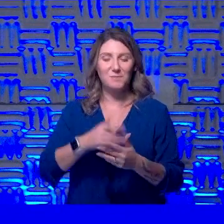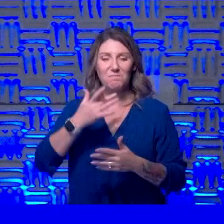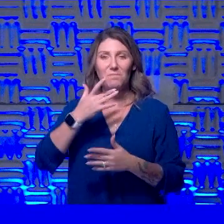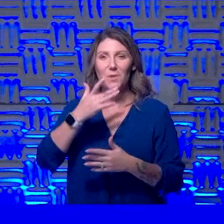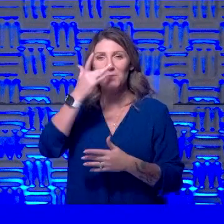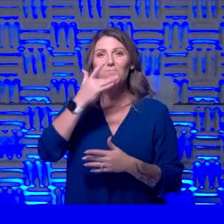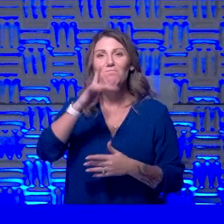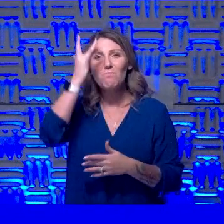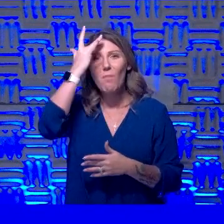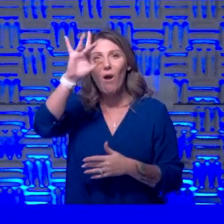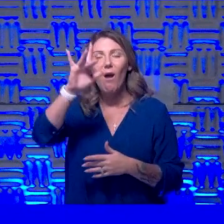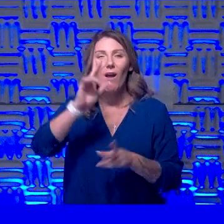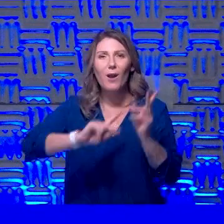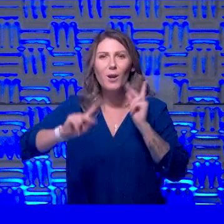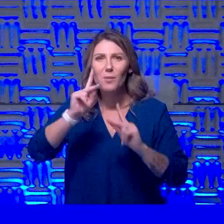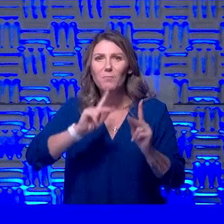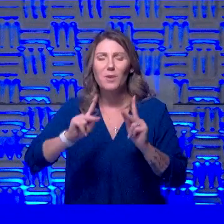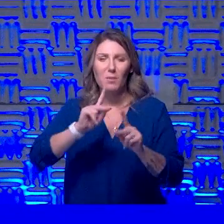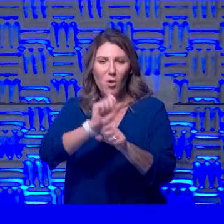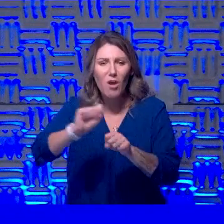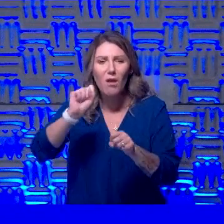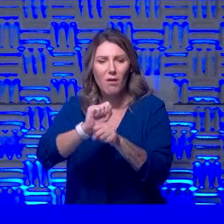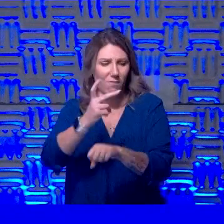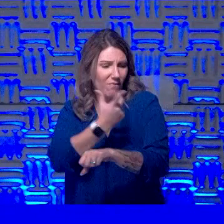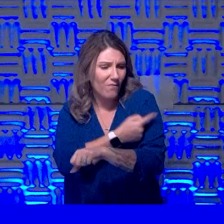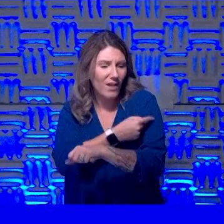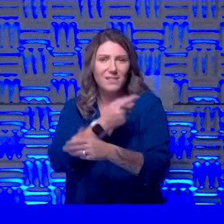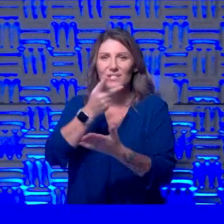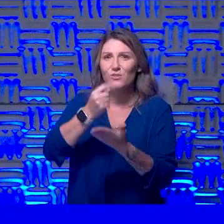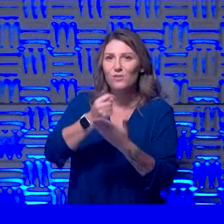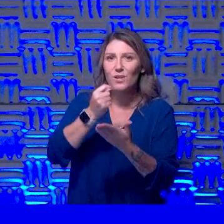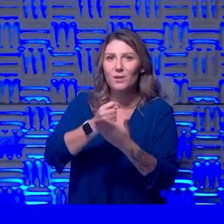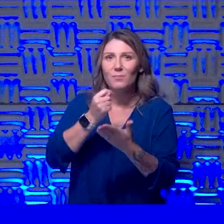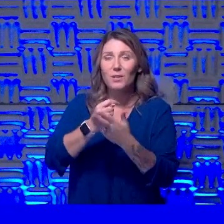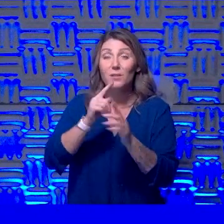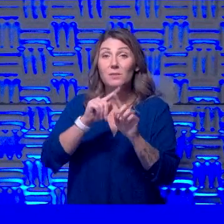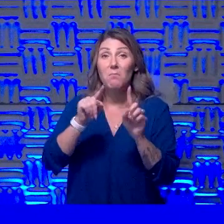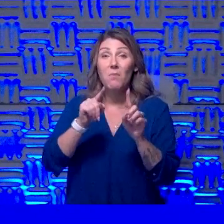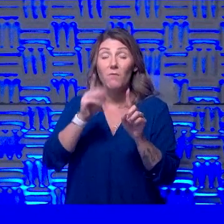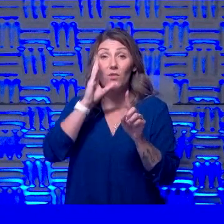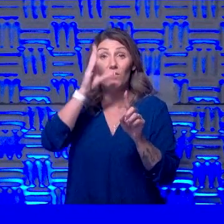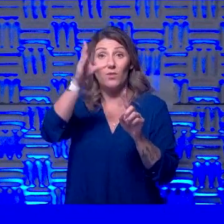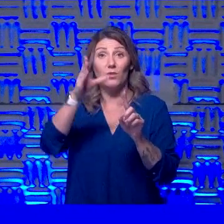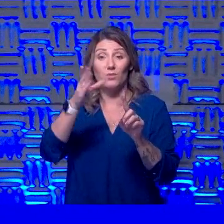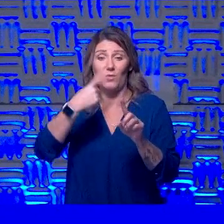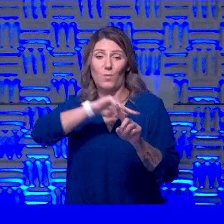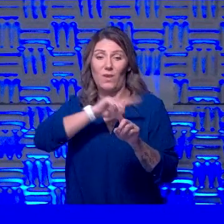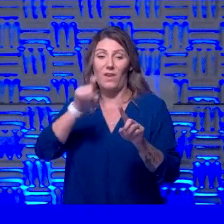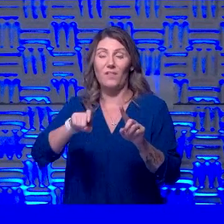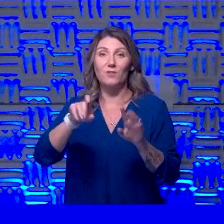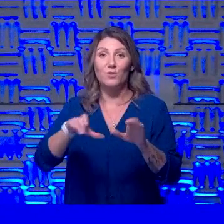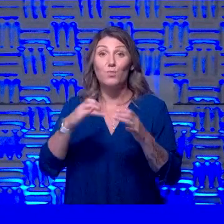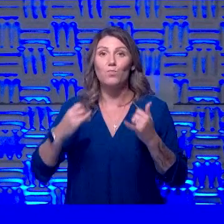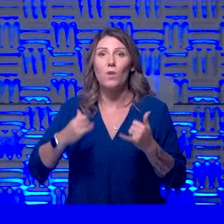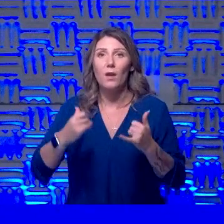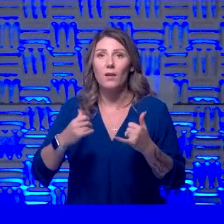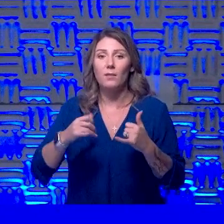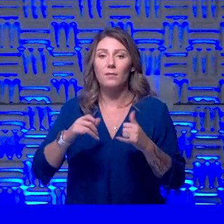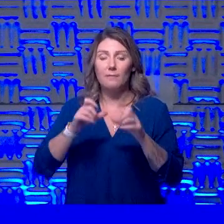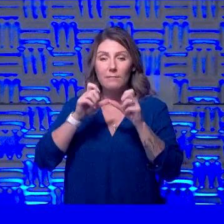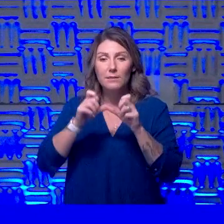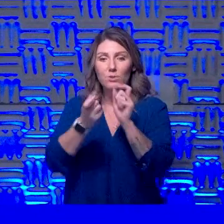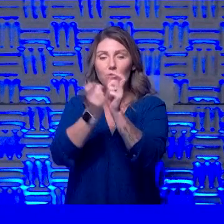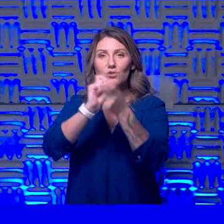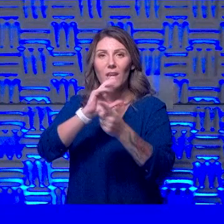people that are working on the vaccines and the treatments. It's just right now for the foreseeable future, this is what we have to do. We have to continue to change